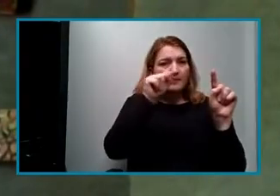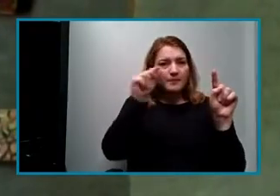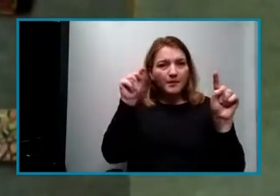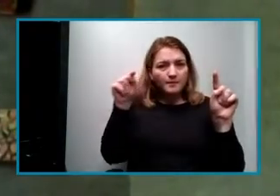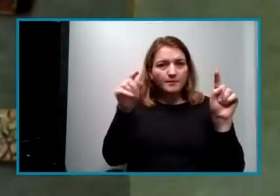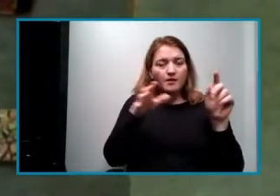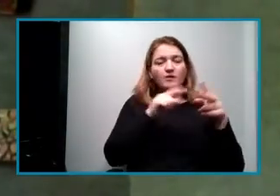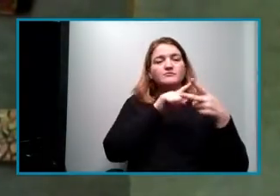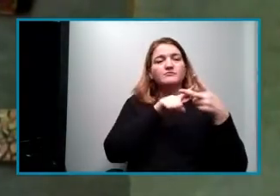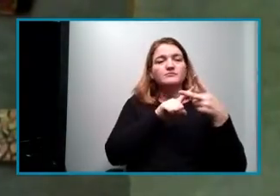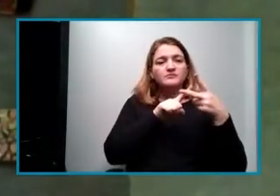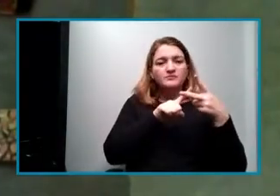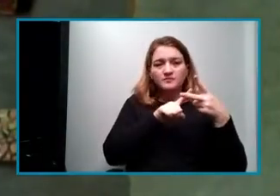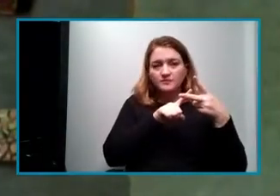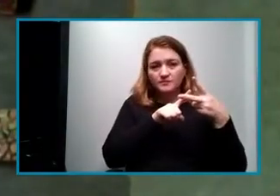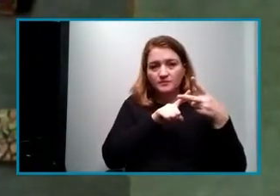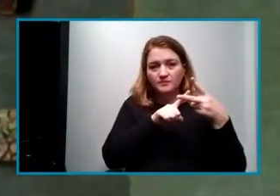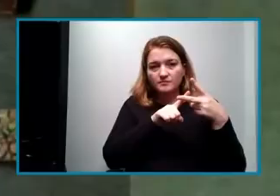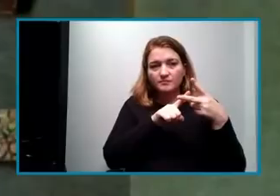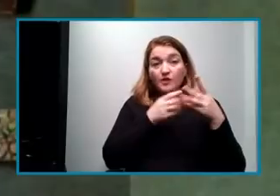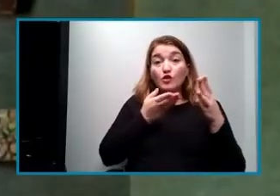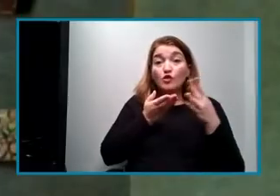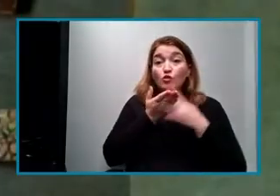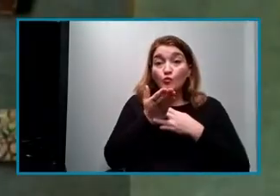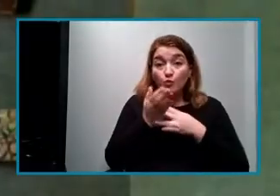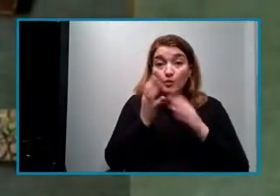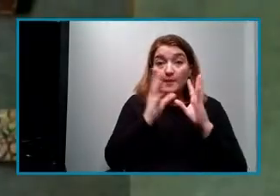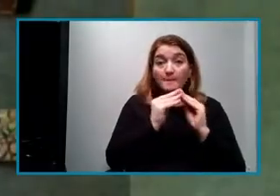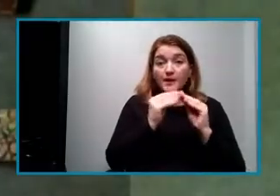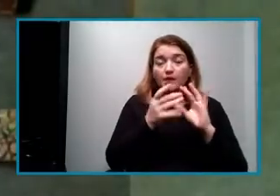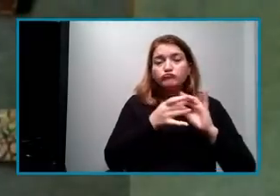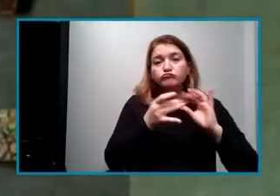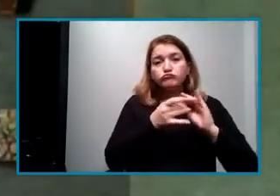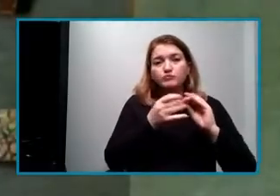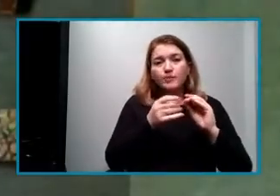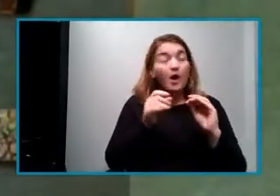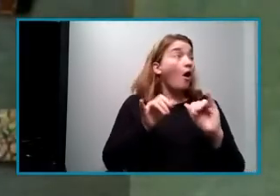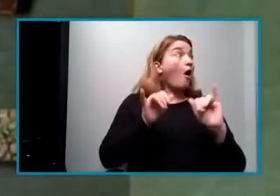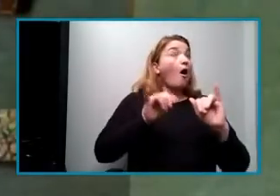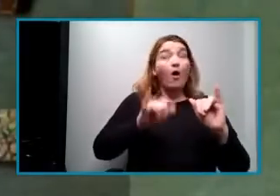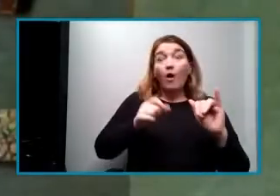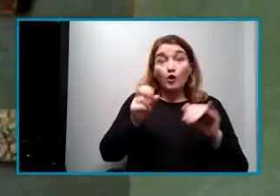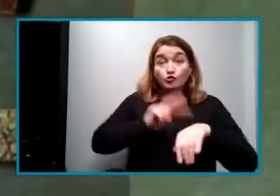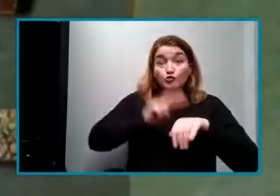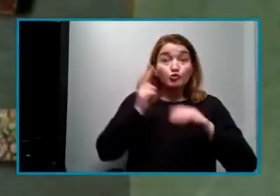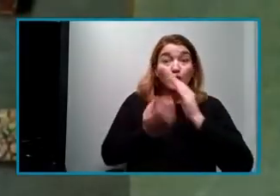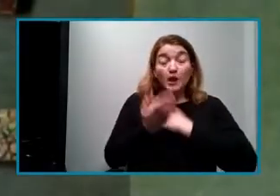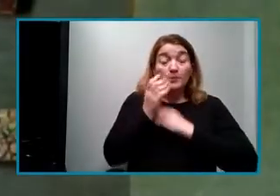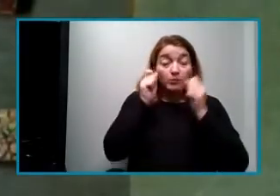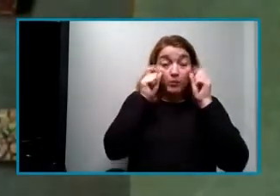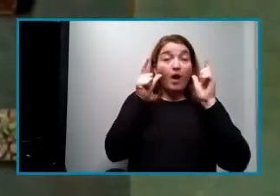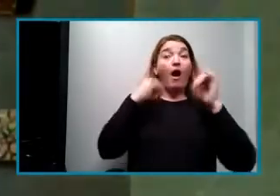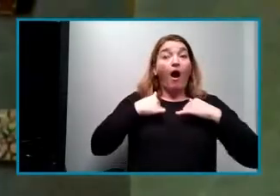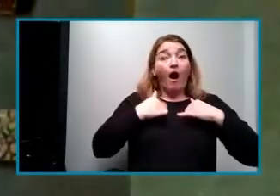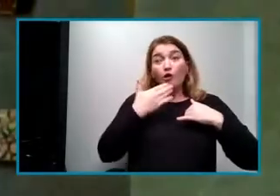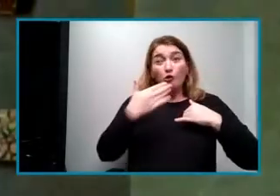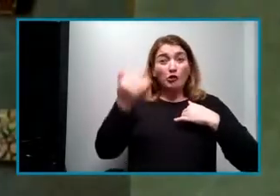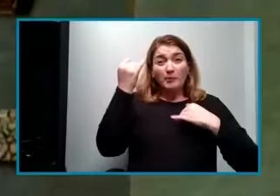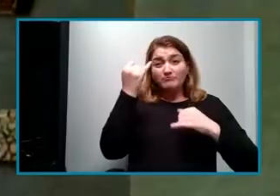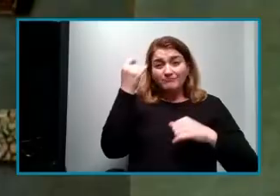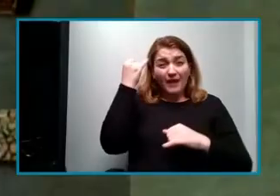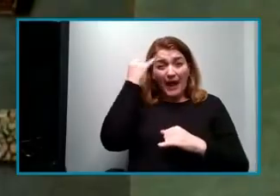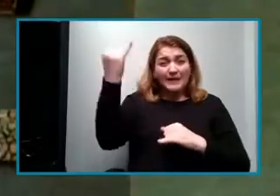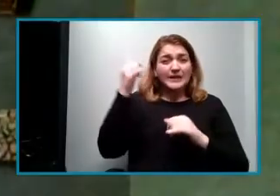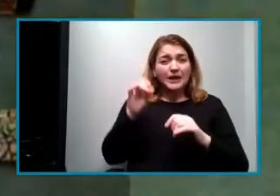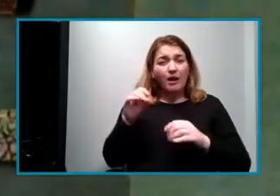the meeting comments, but then the ones you get at 2 o'clock in the morning and send it to you kind of comments, and having it come back